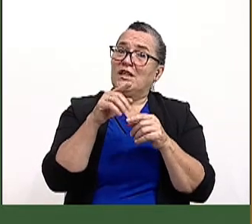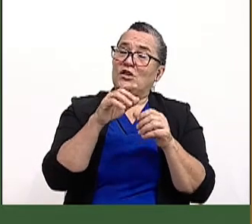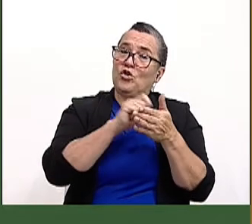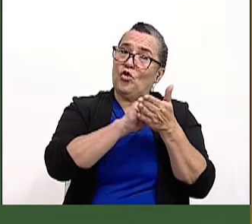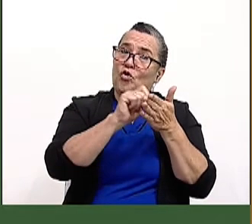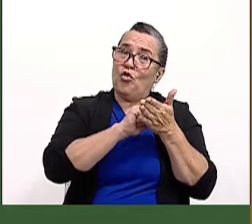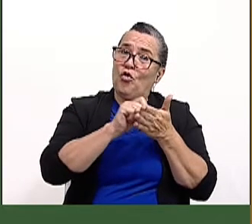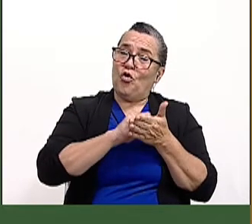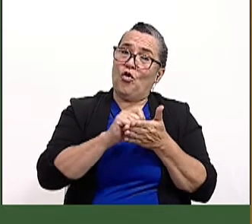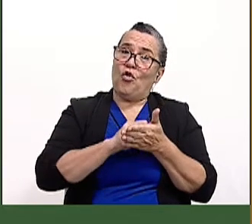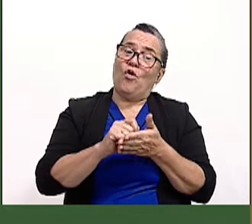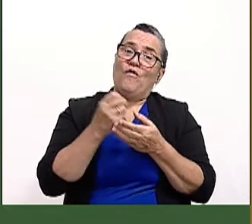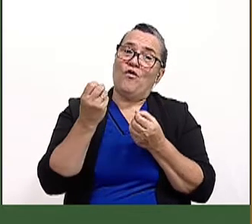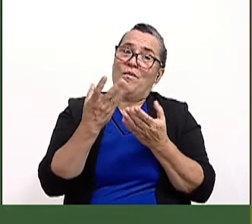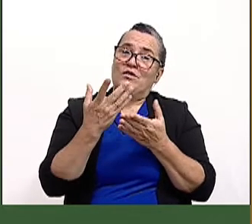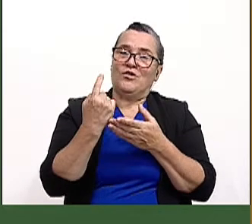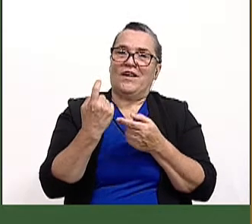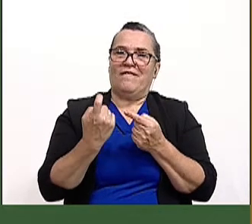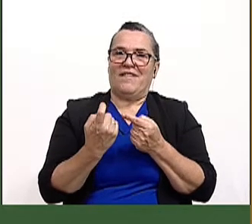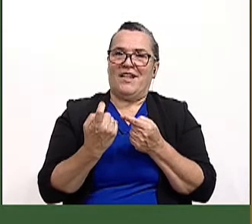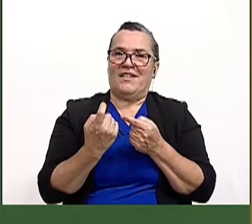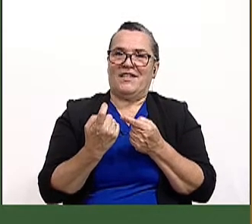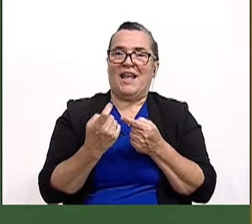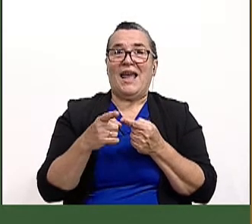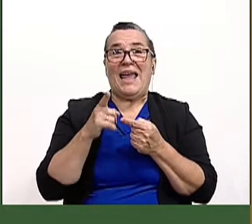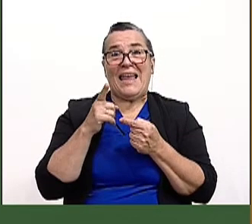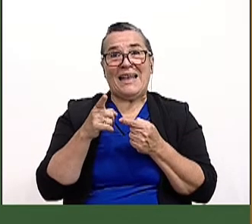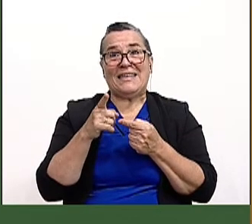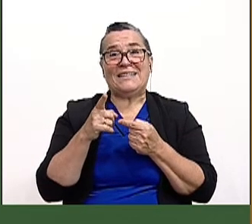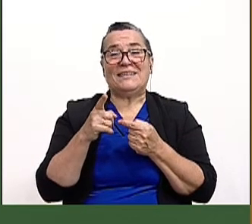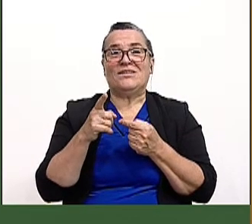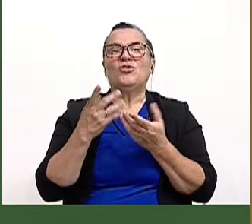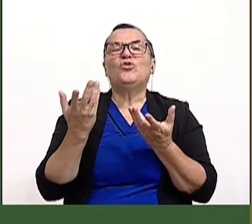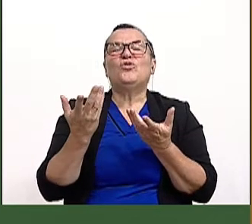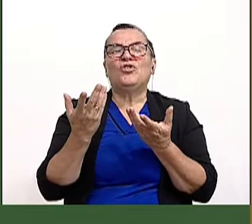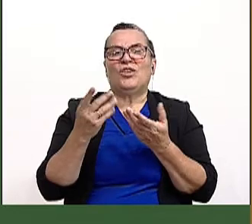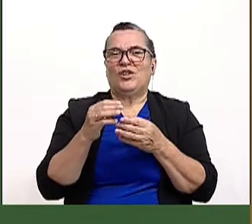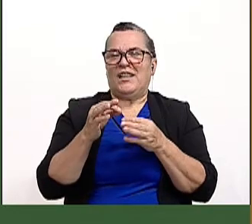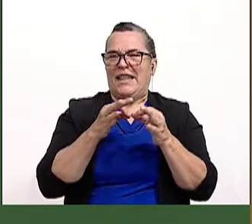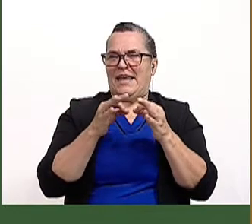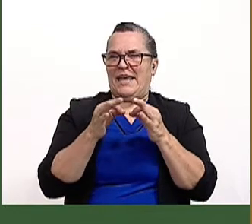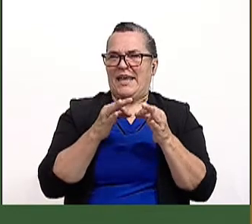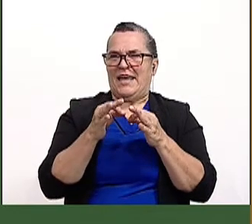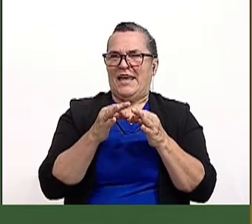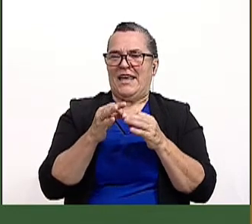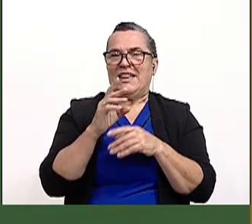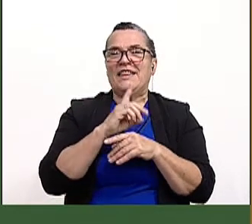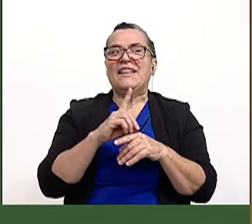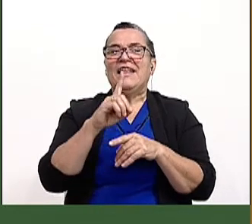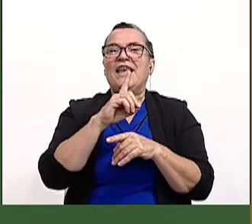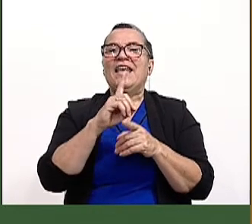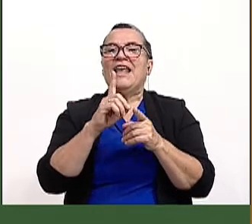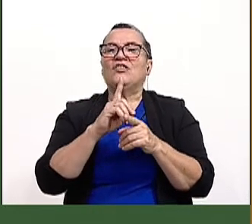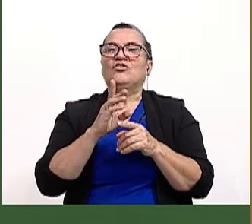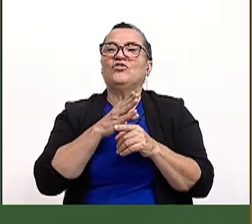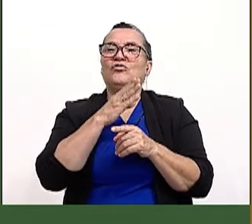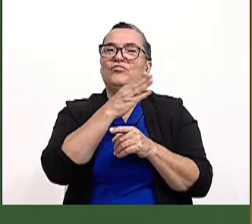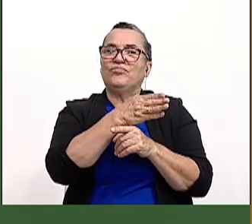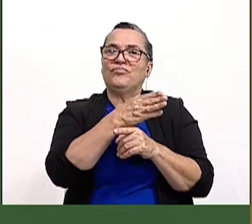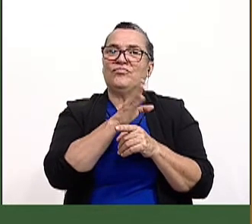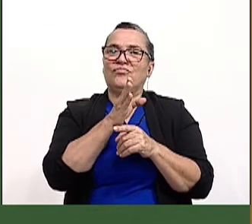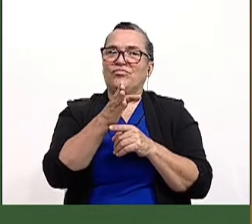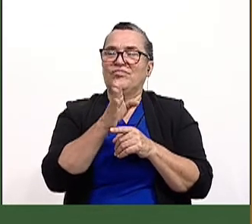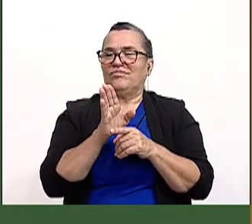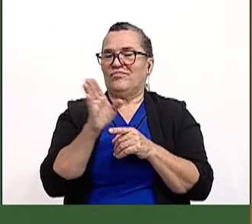or fill the information that is missing. In this case, you have to indicate the directions to get to the